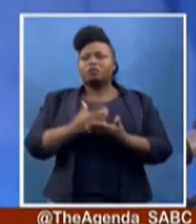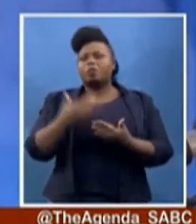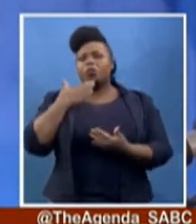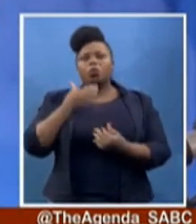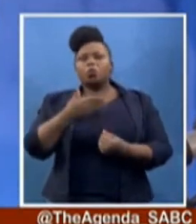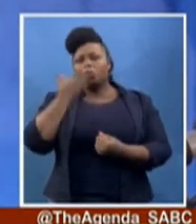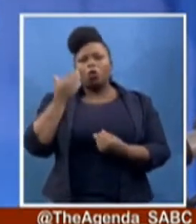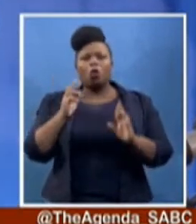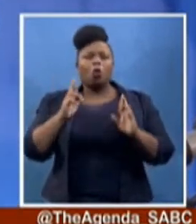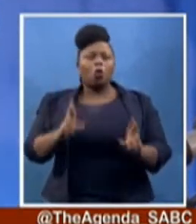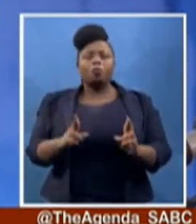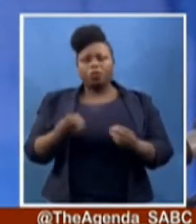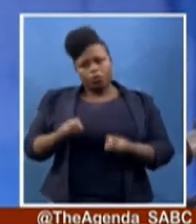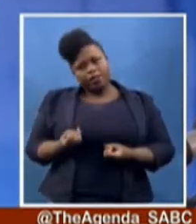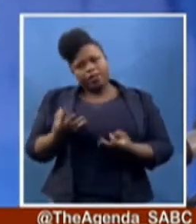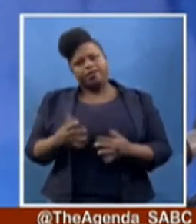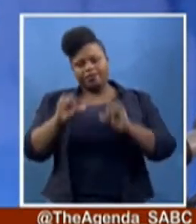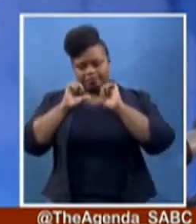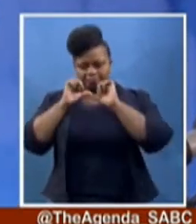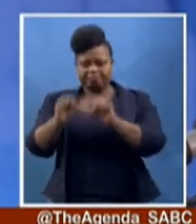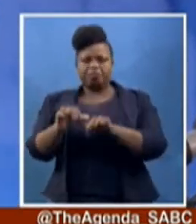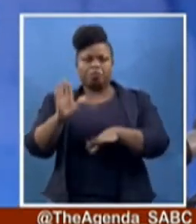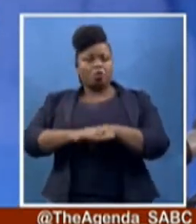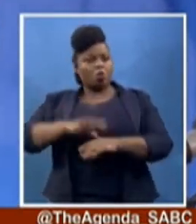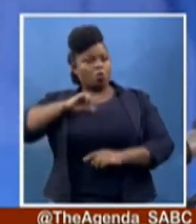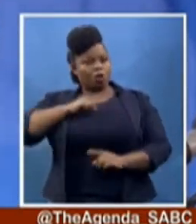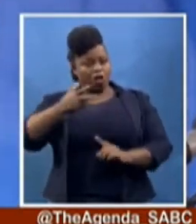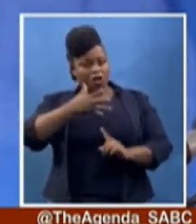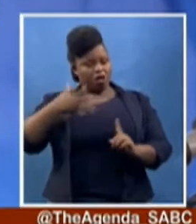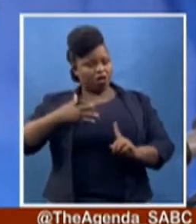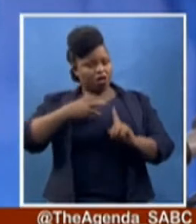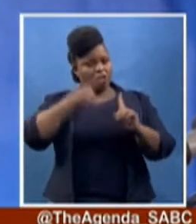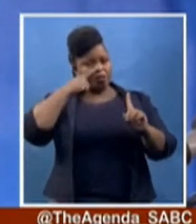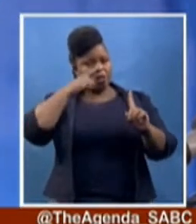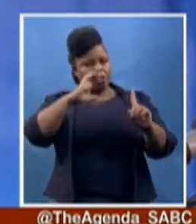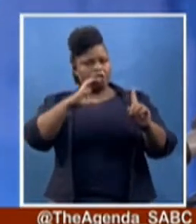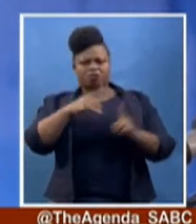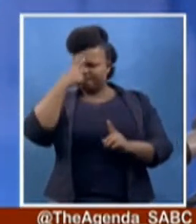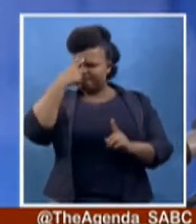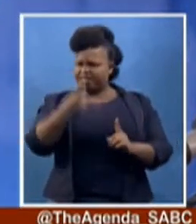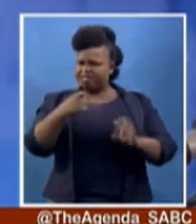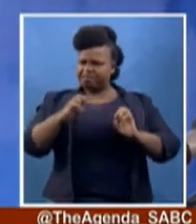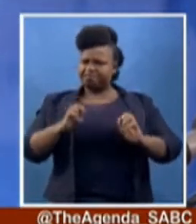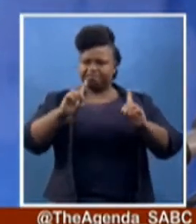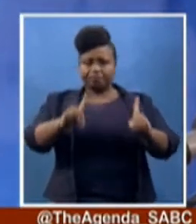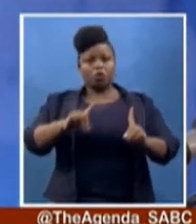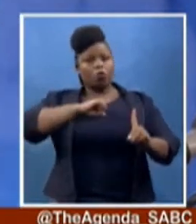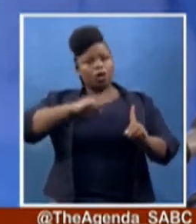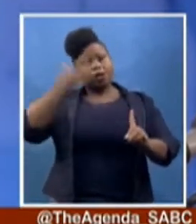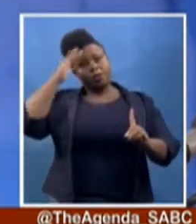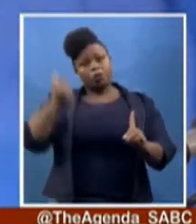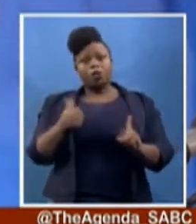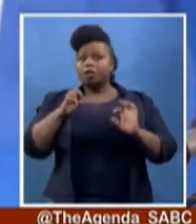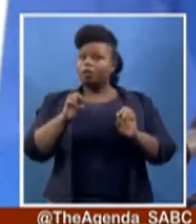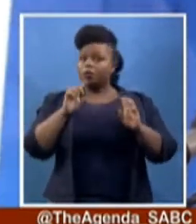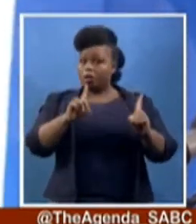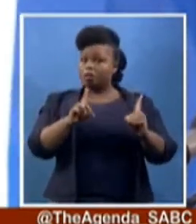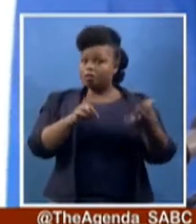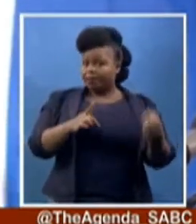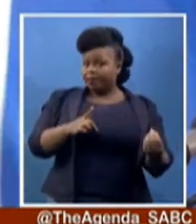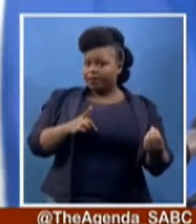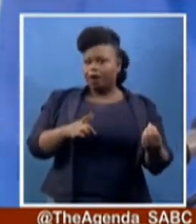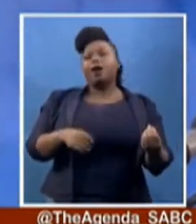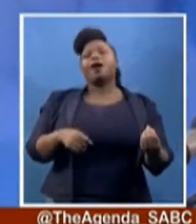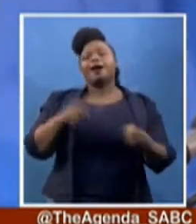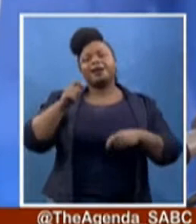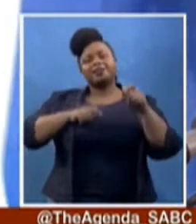in education. She knew that through education, our people can learn to know, learn to be,